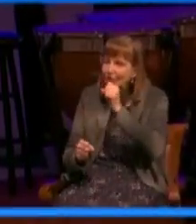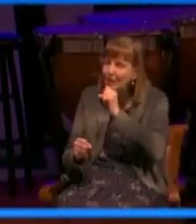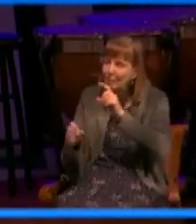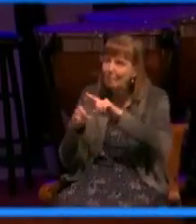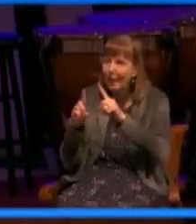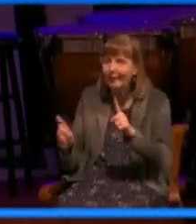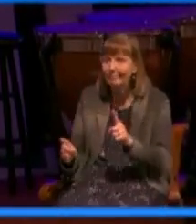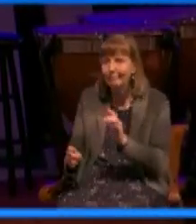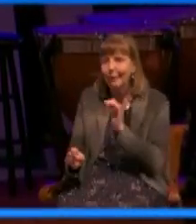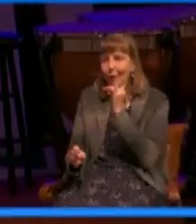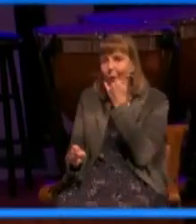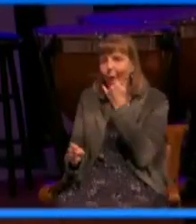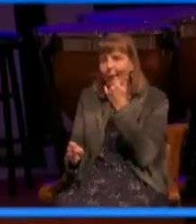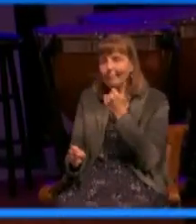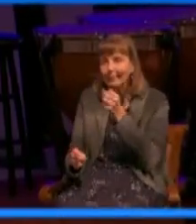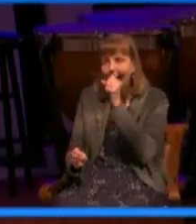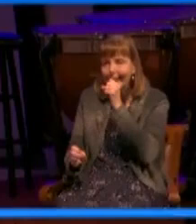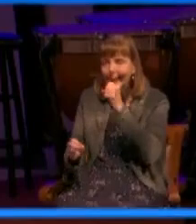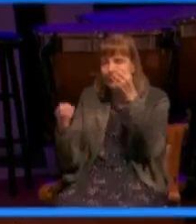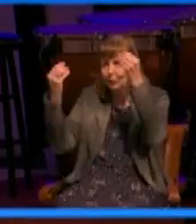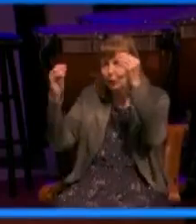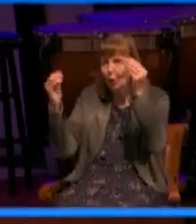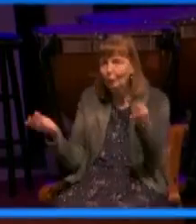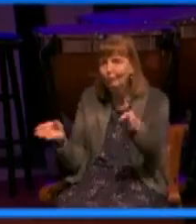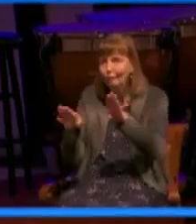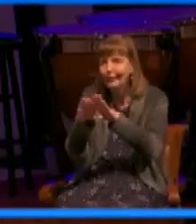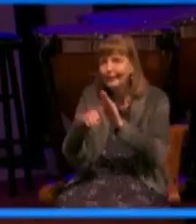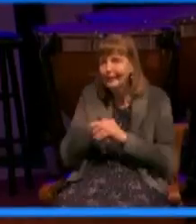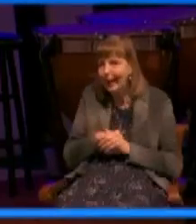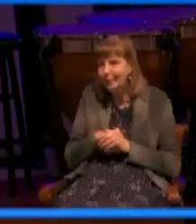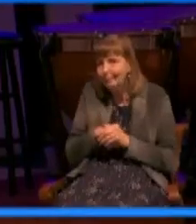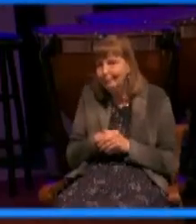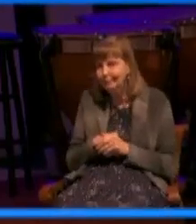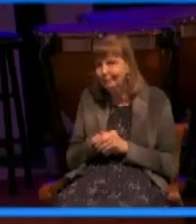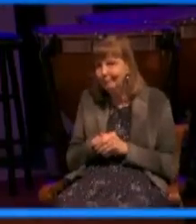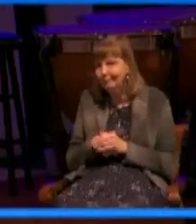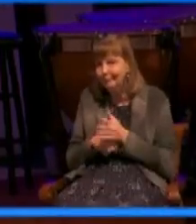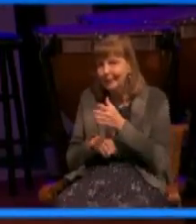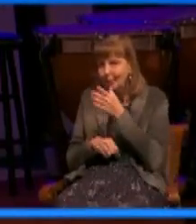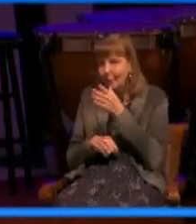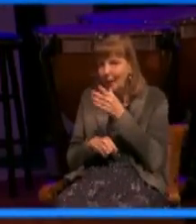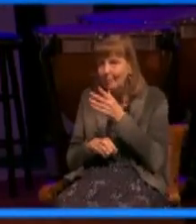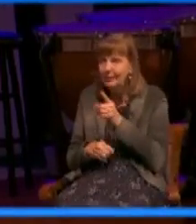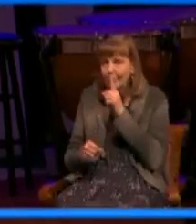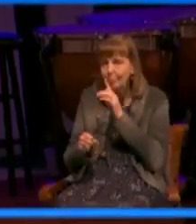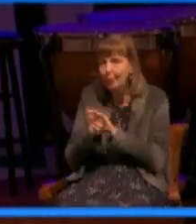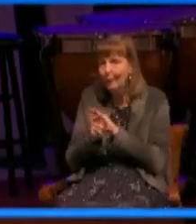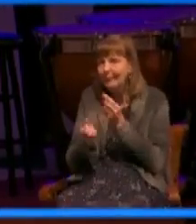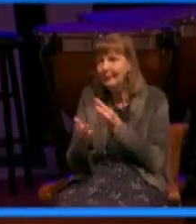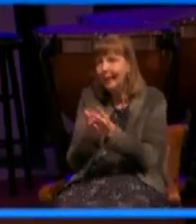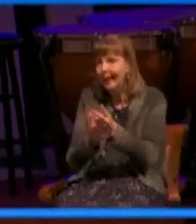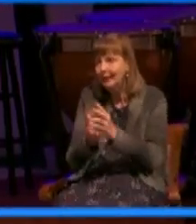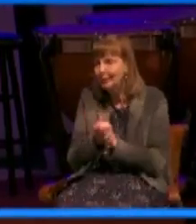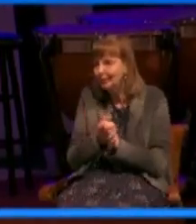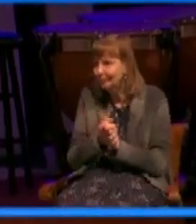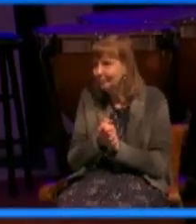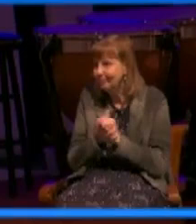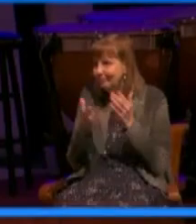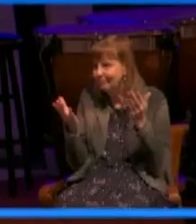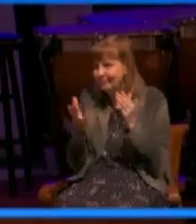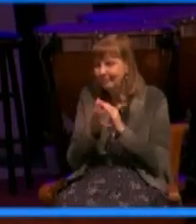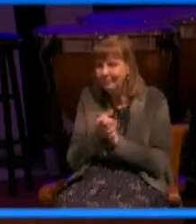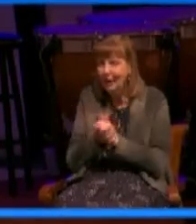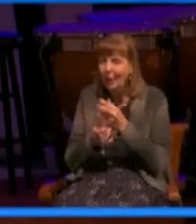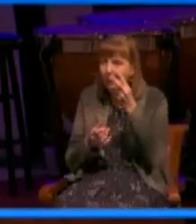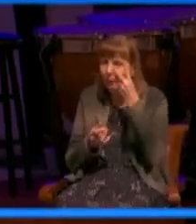With promises, they fall, they break. But what we will see in Genesis 17 is that